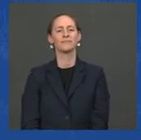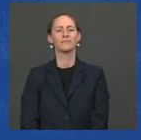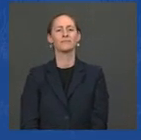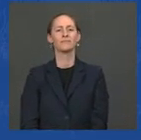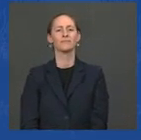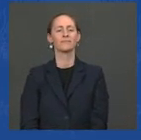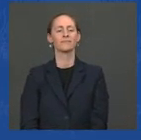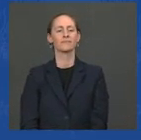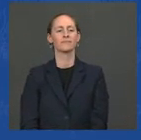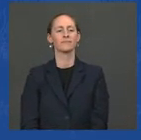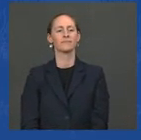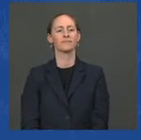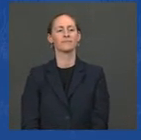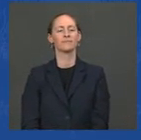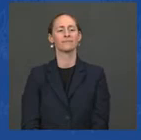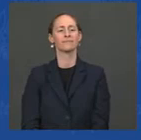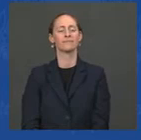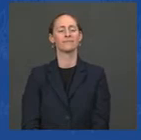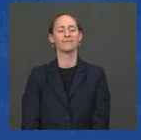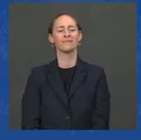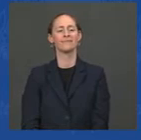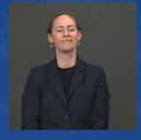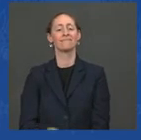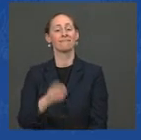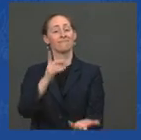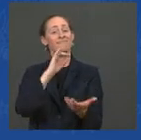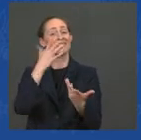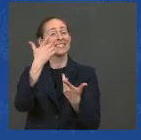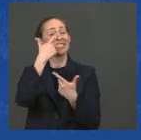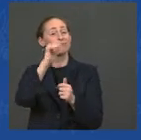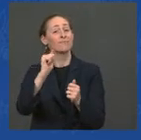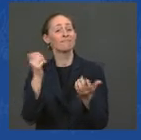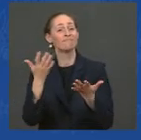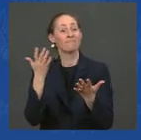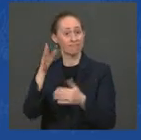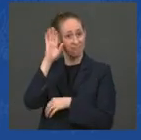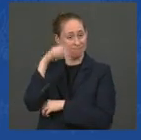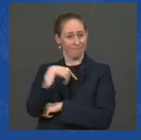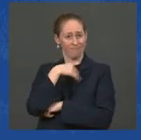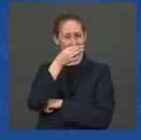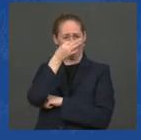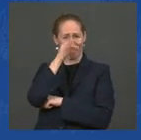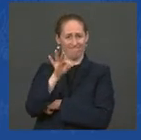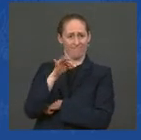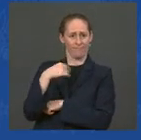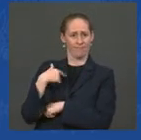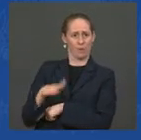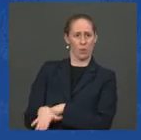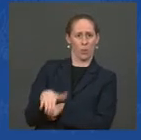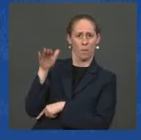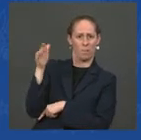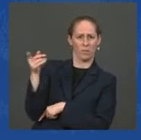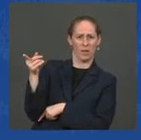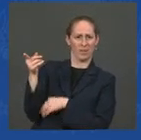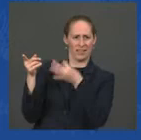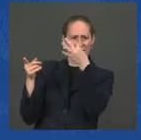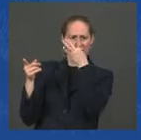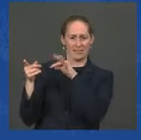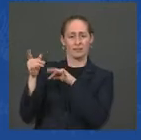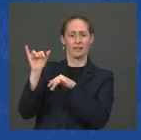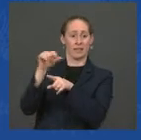it's interesting. I grew up not very far from Bobby, the senator, where he grew up. It was about